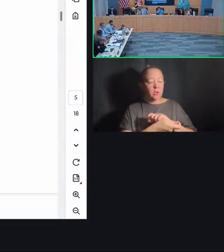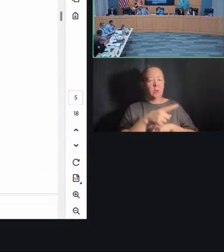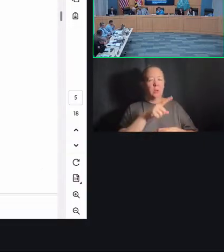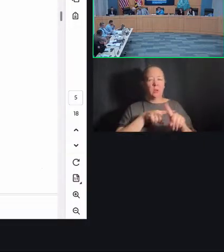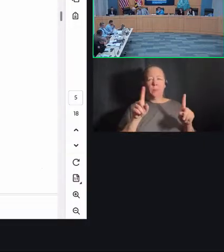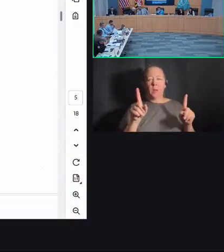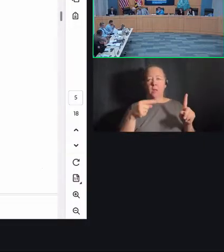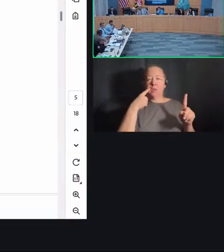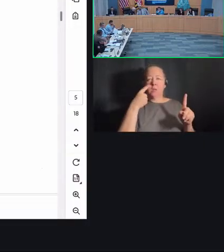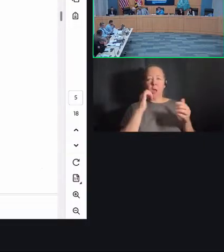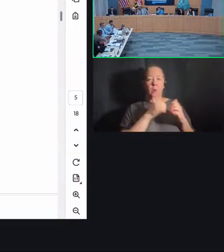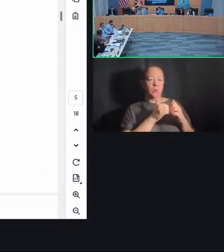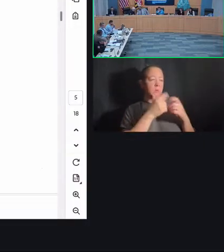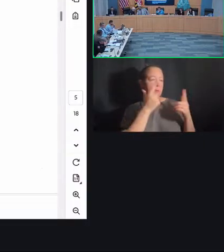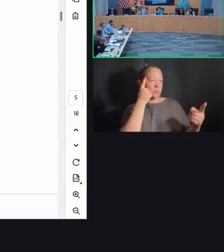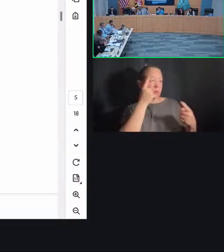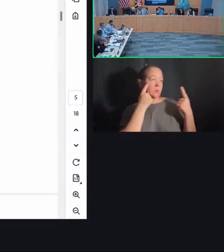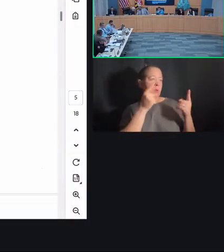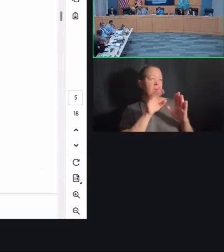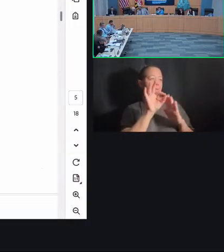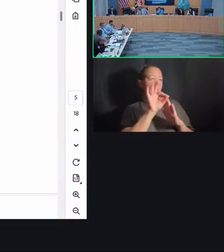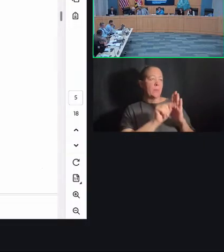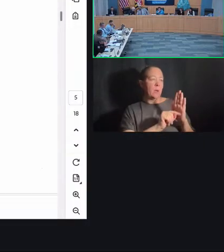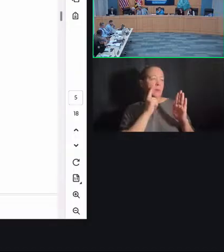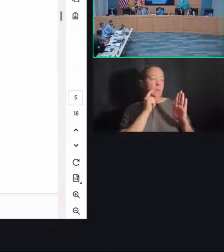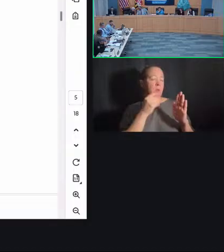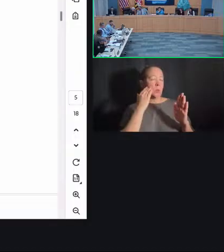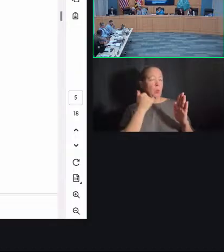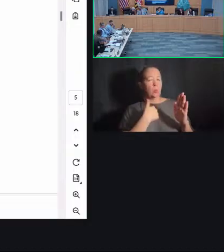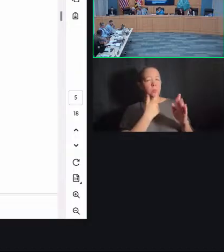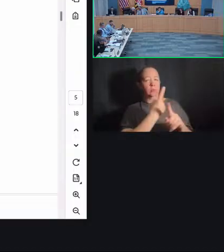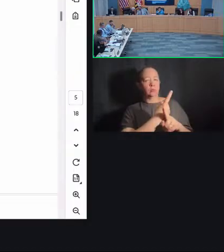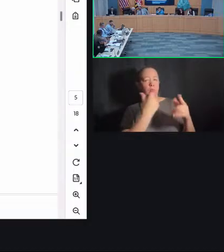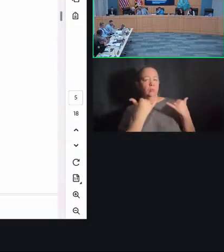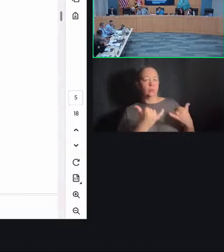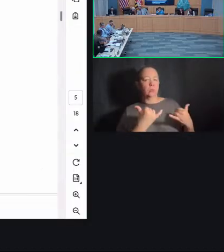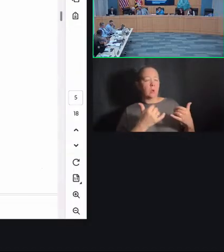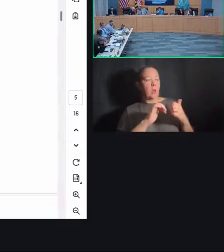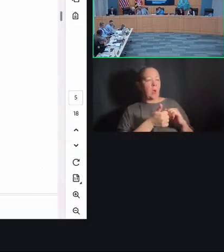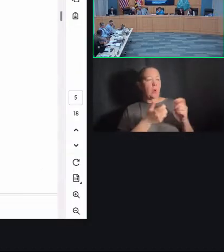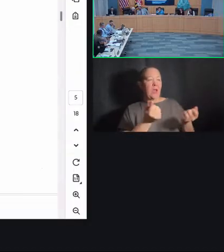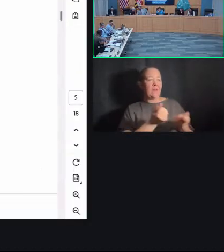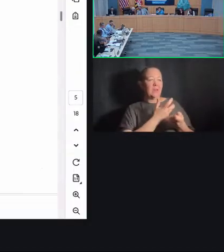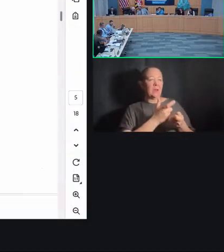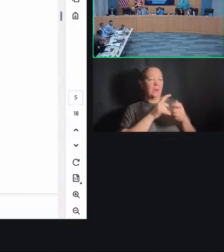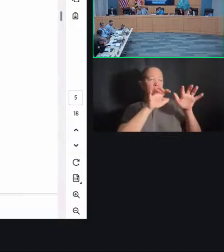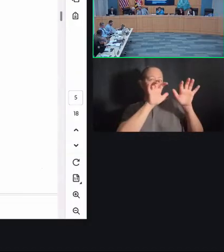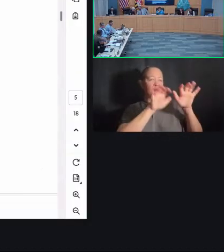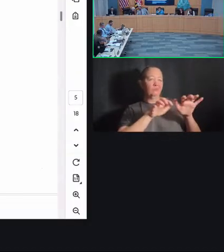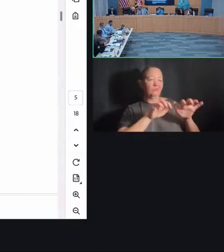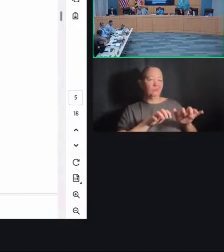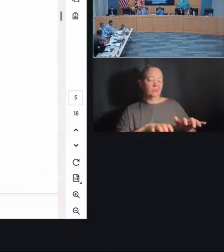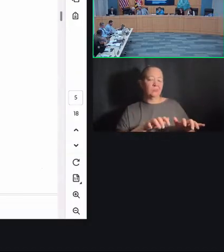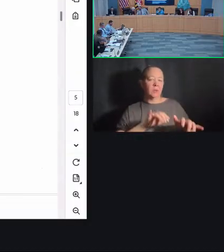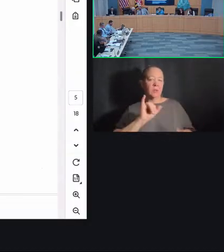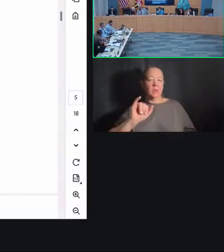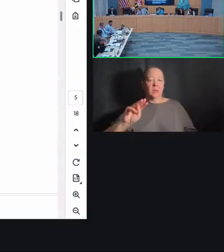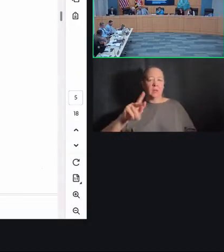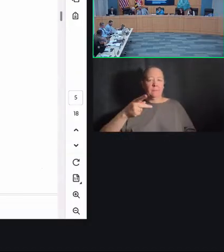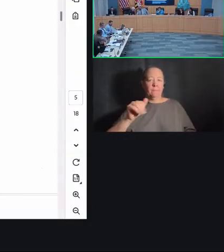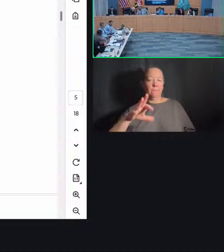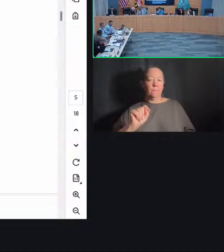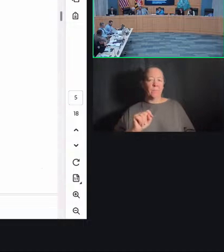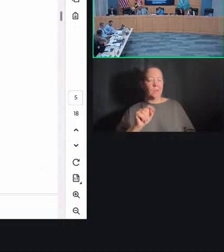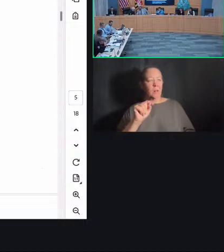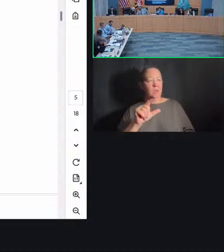changing the format, because I know that the current way that everything has to be inputted and things like that's kind of a pain. Yes. And so